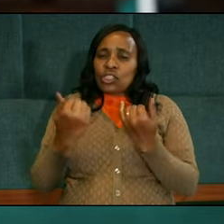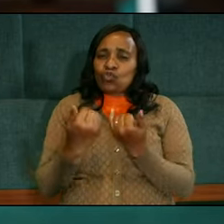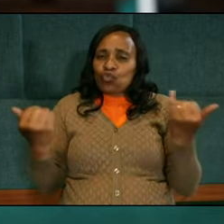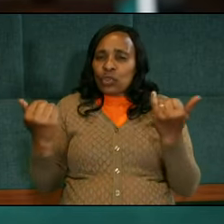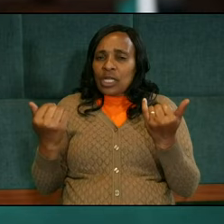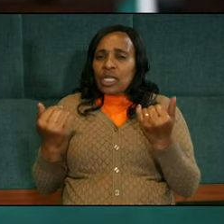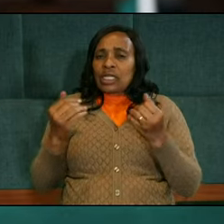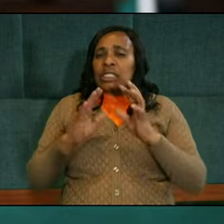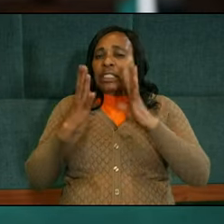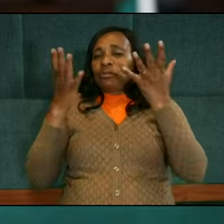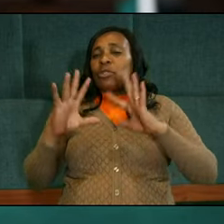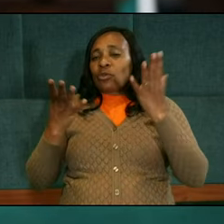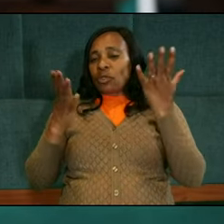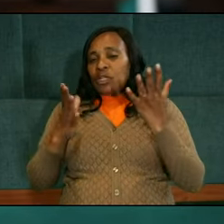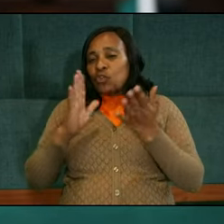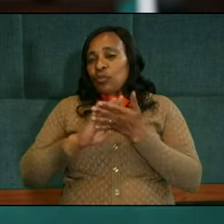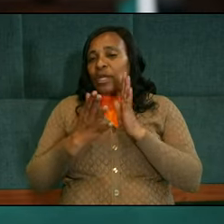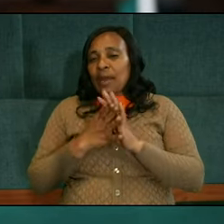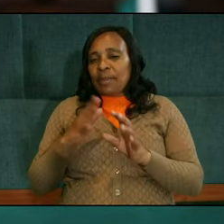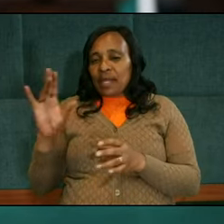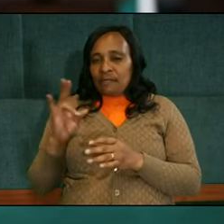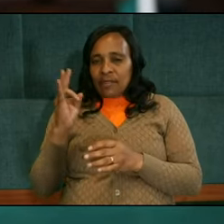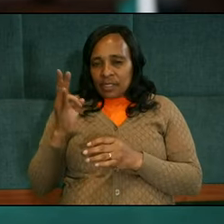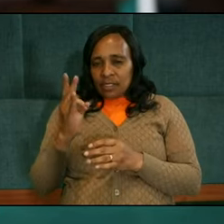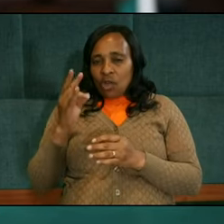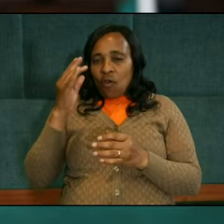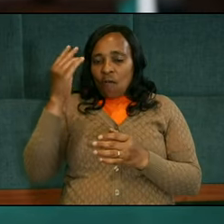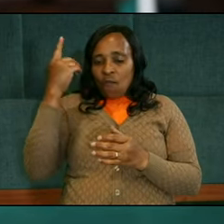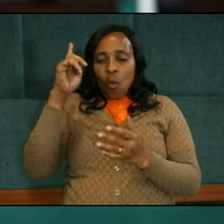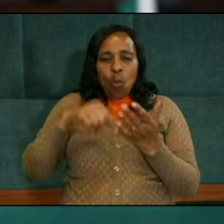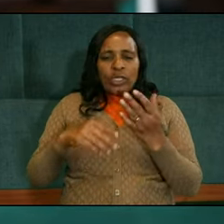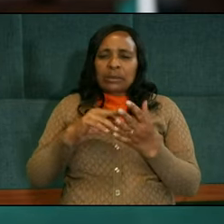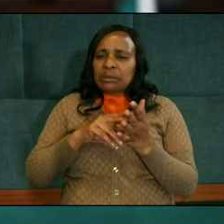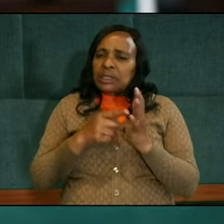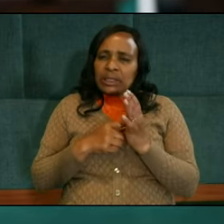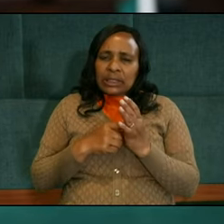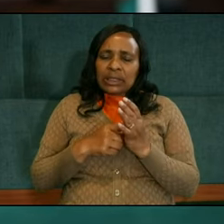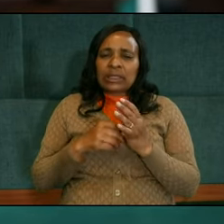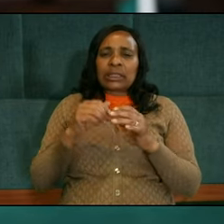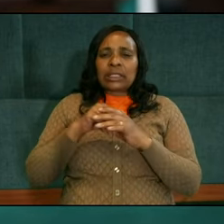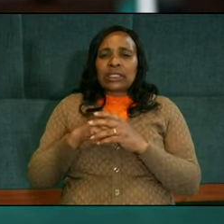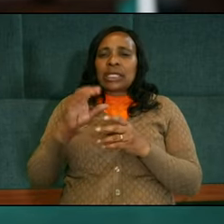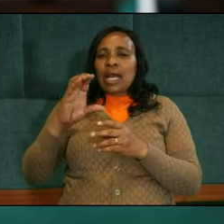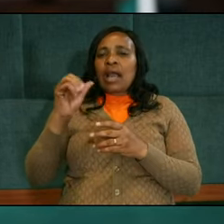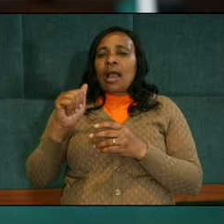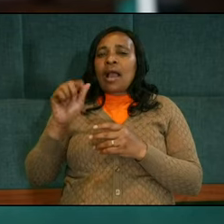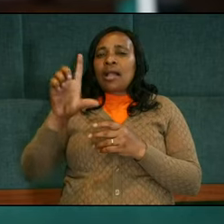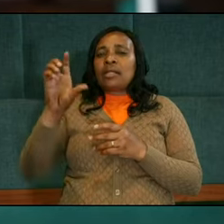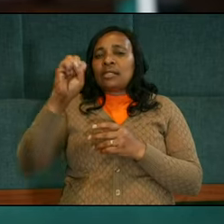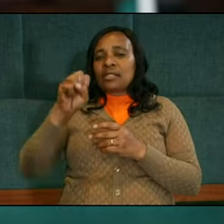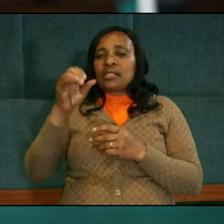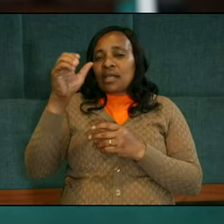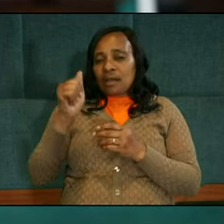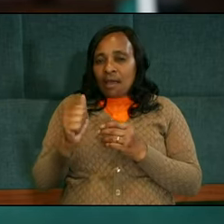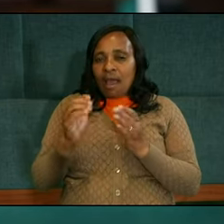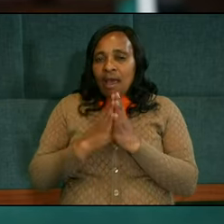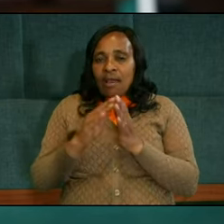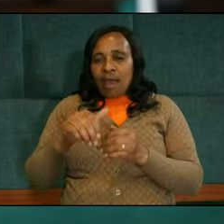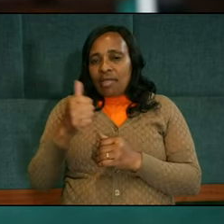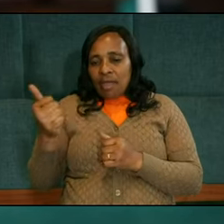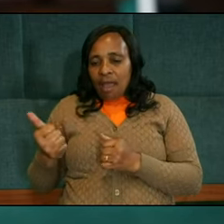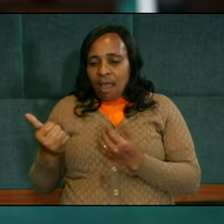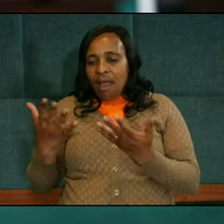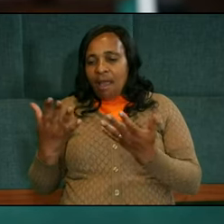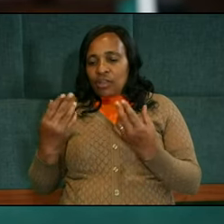celebrate being adventurers. What does it mean to be an adventurer? Katsia and the other adventurers in her club spent